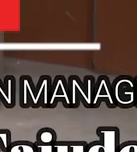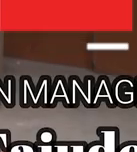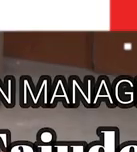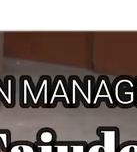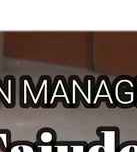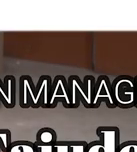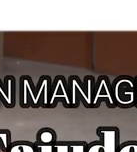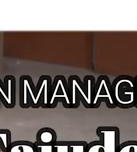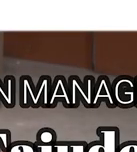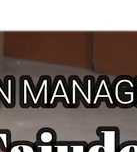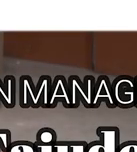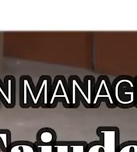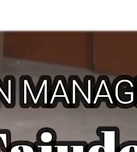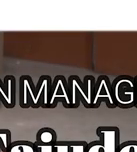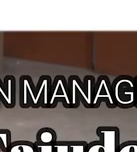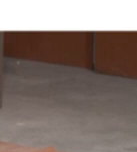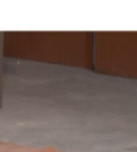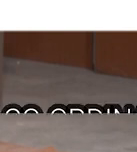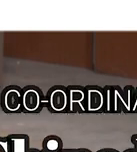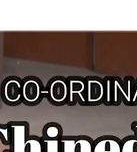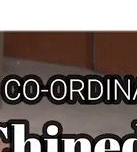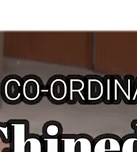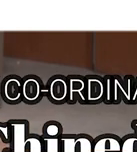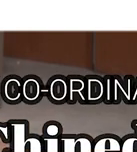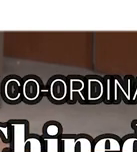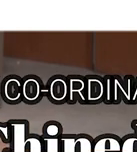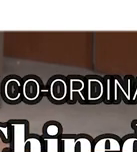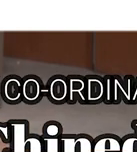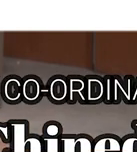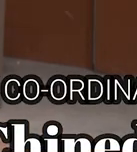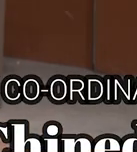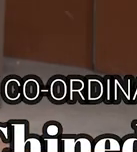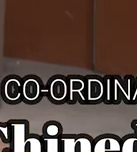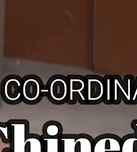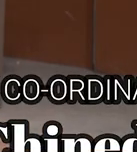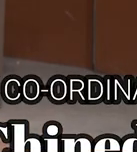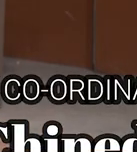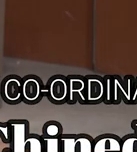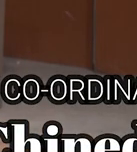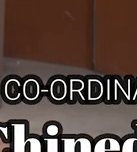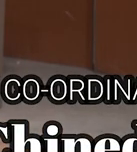Have you been cheated or have a dispute and want justice? Don't take laws into your hands.